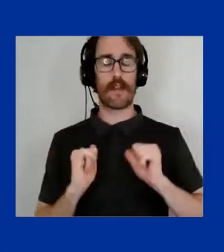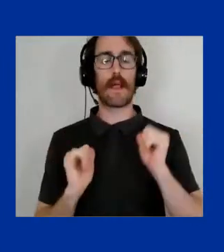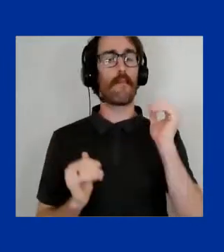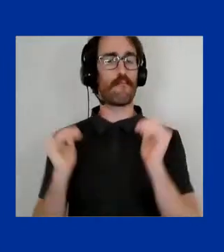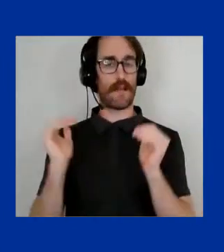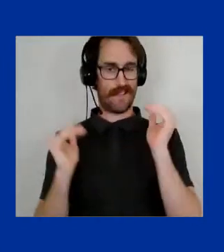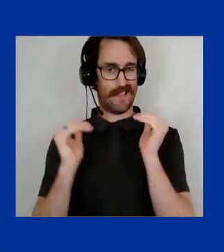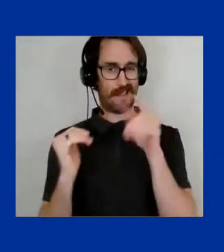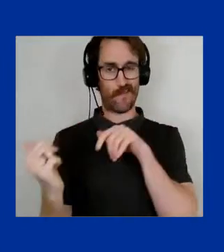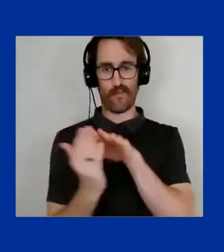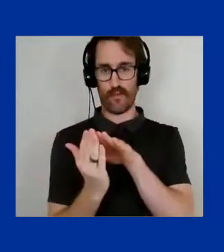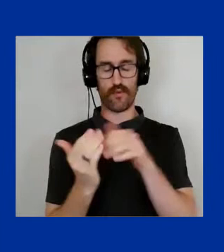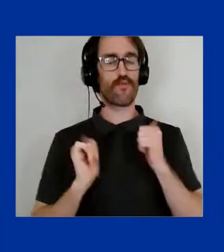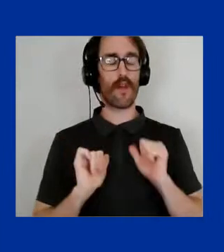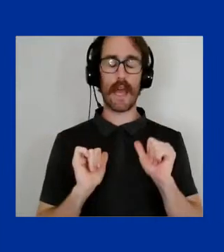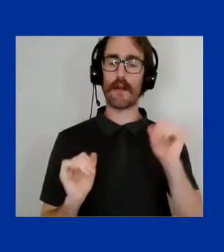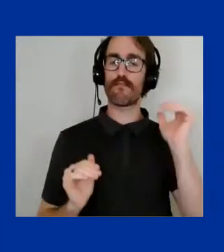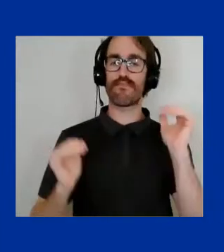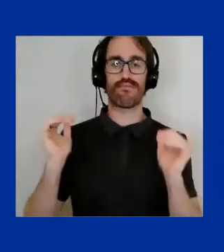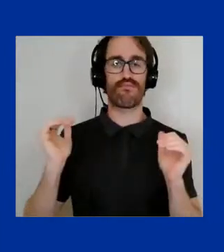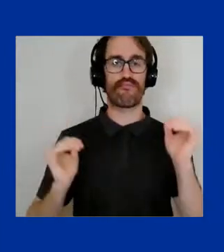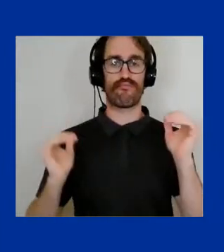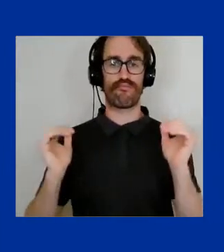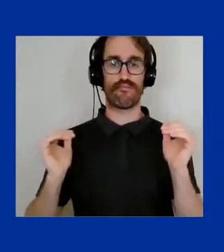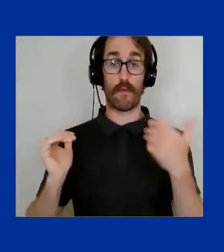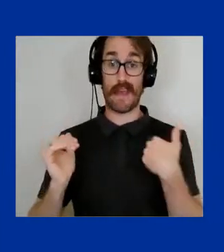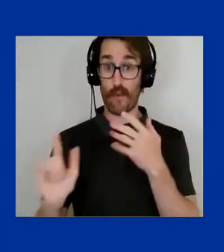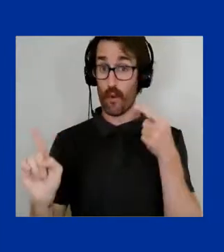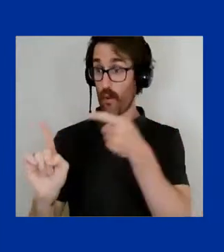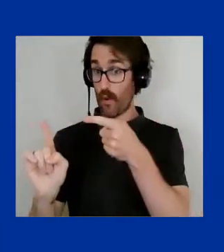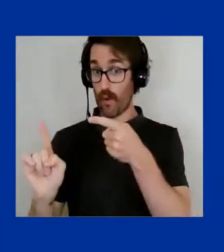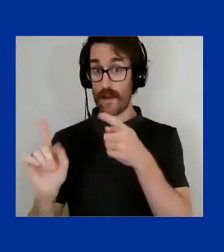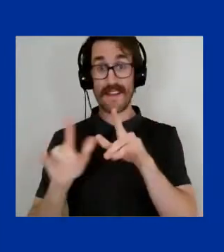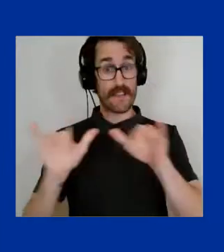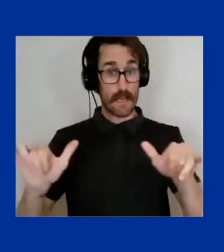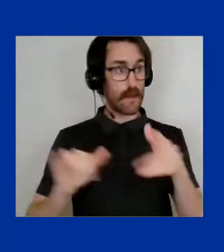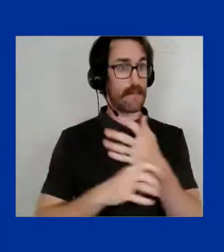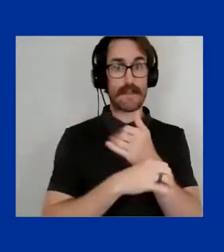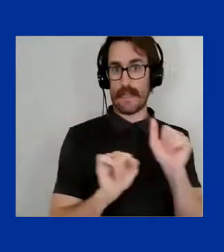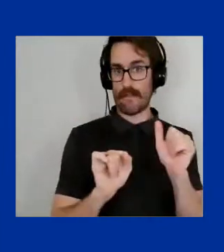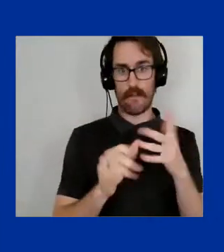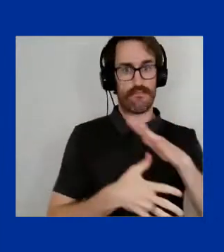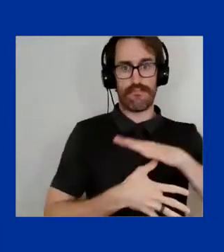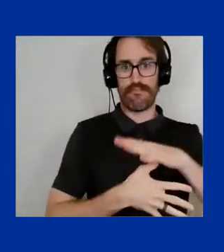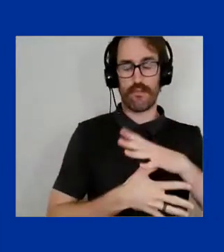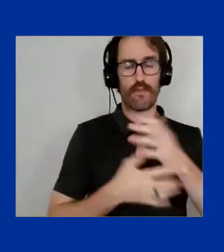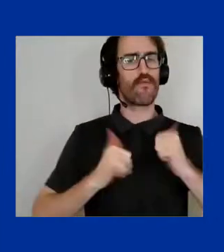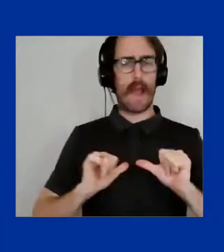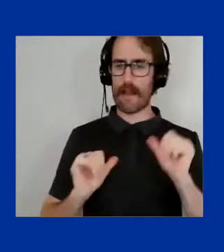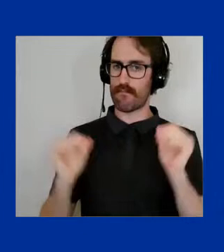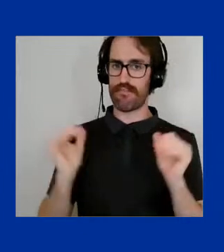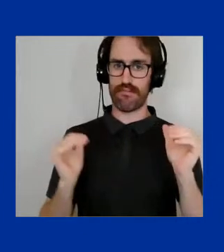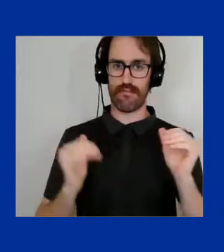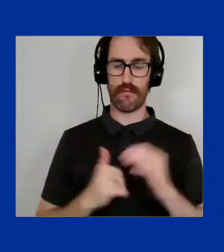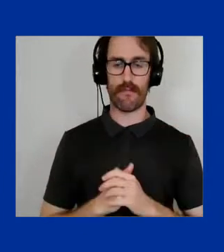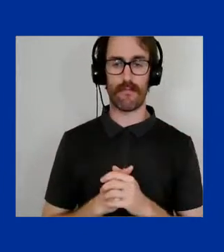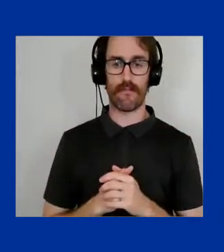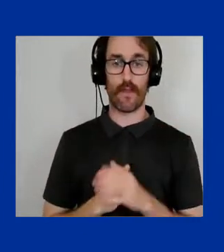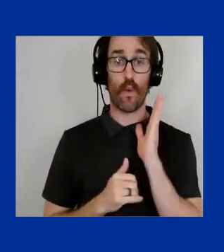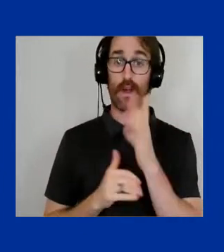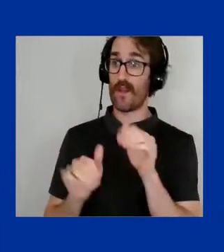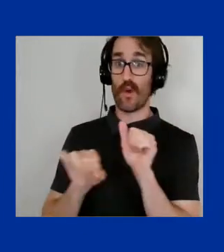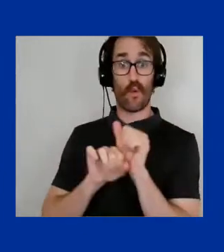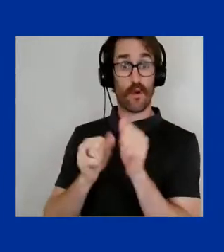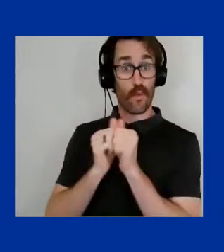that we're attempting to do here and still meet our objectives. And we're gonna be, consulting with the ward counselors,